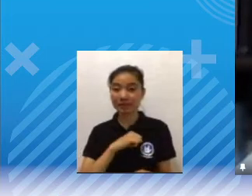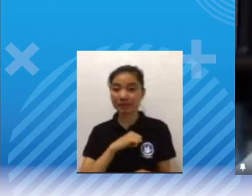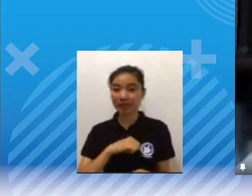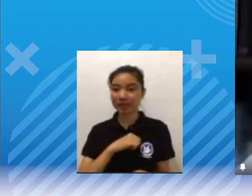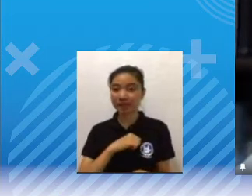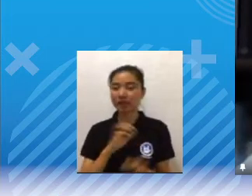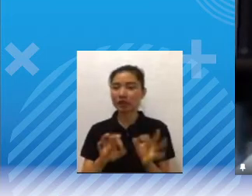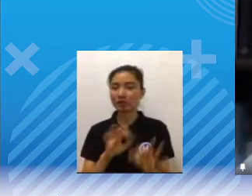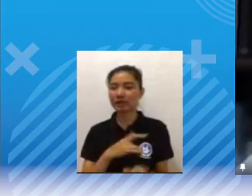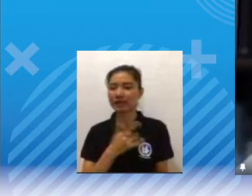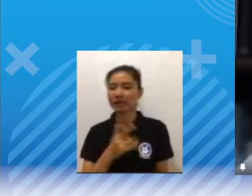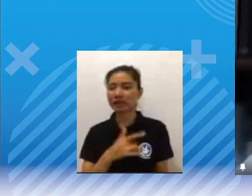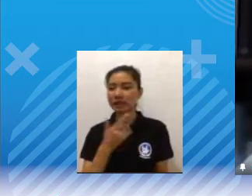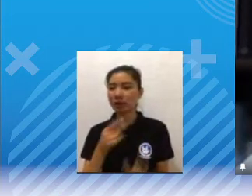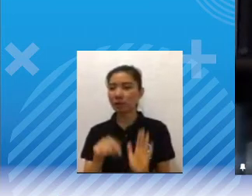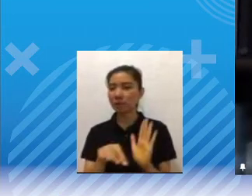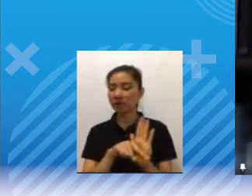negative,